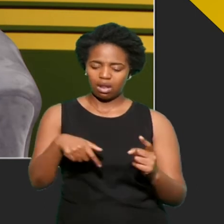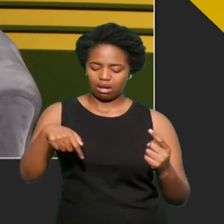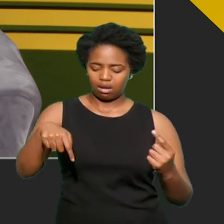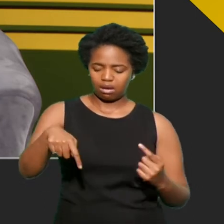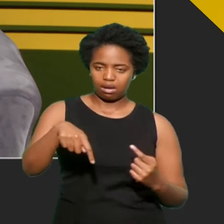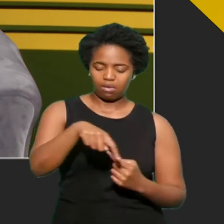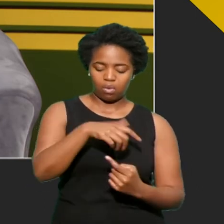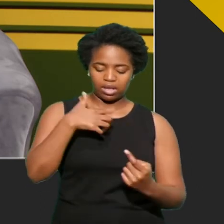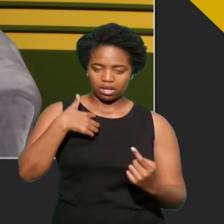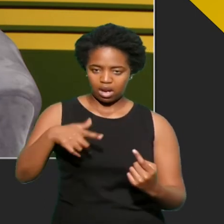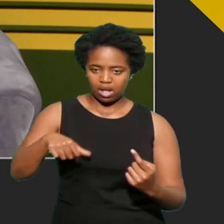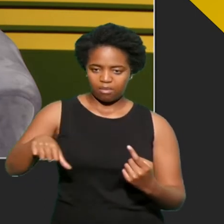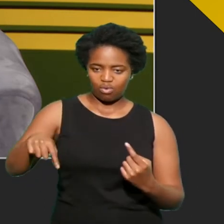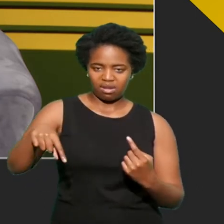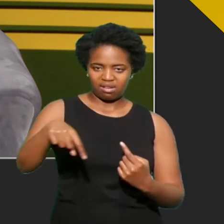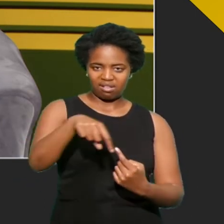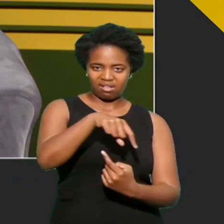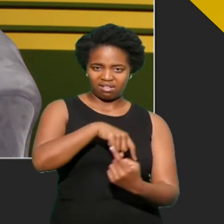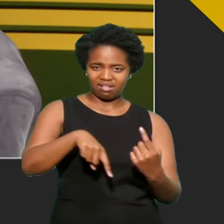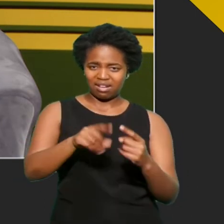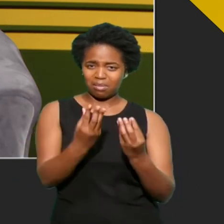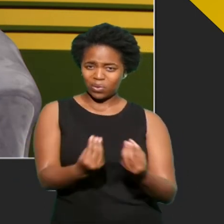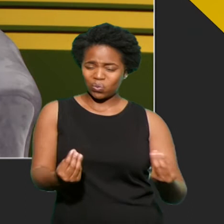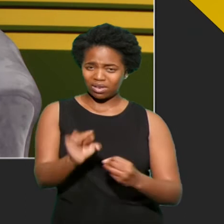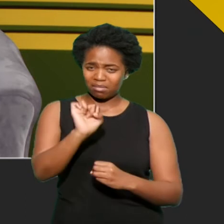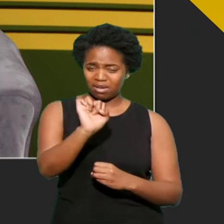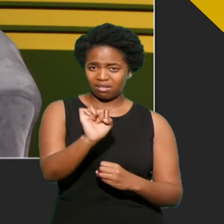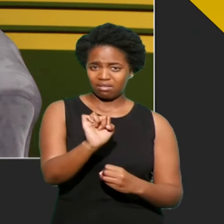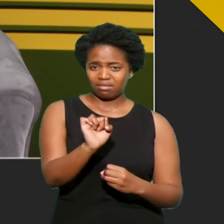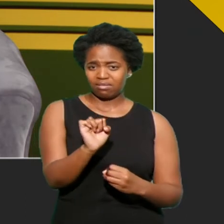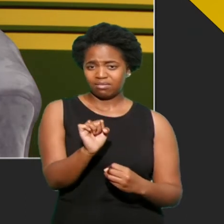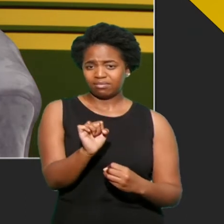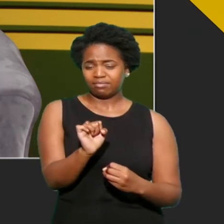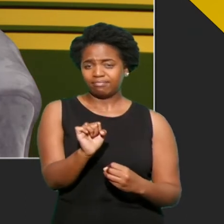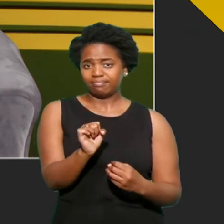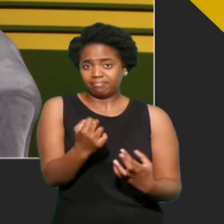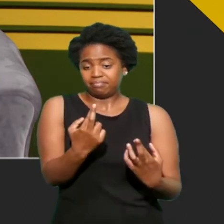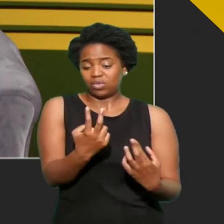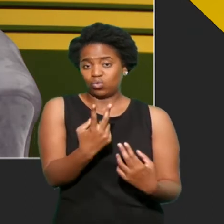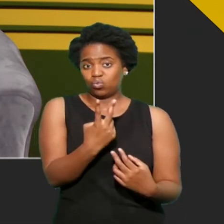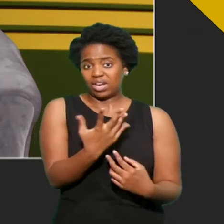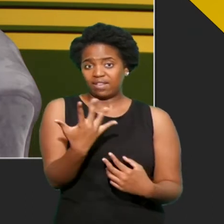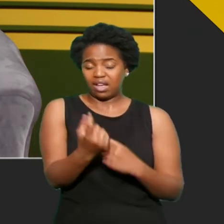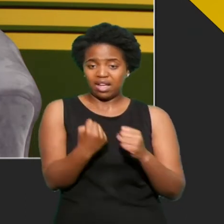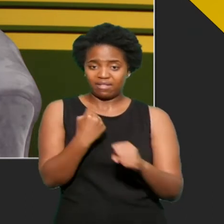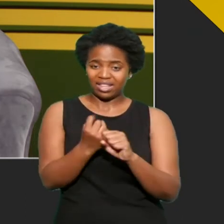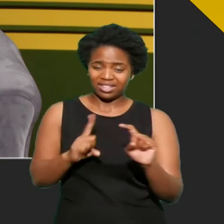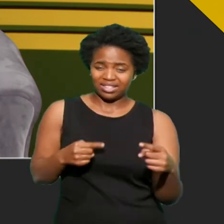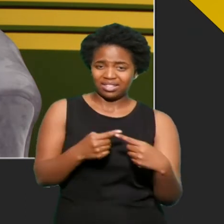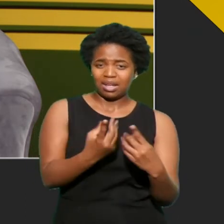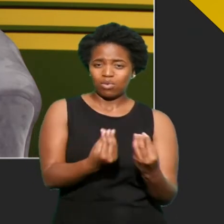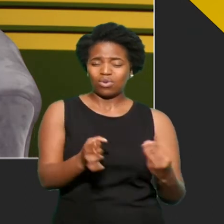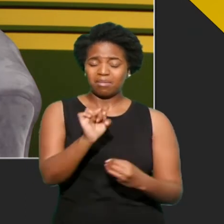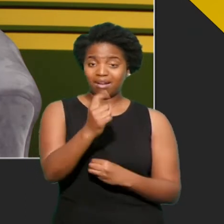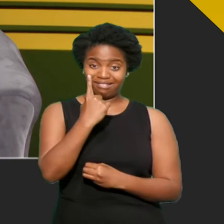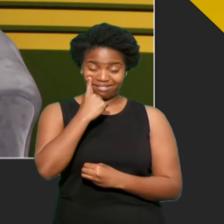And I'm assuming that your children have been in the last 25 years, whenever the abuse started, they were also